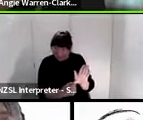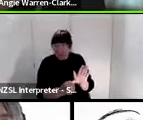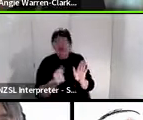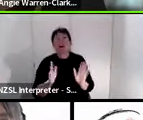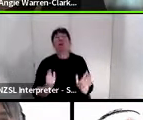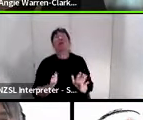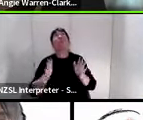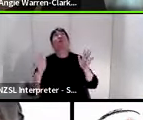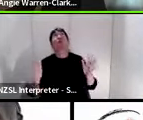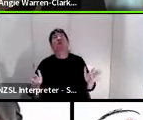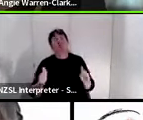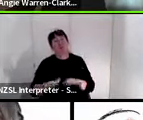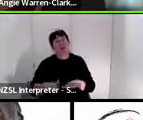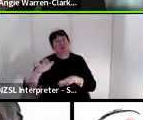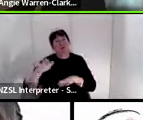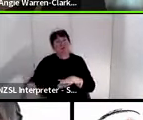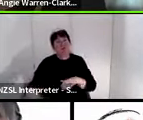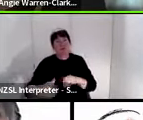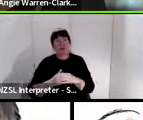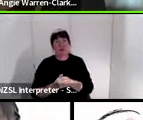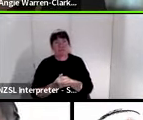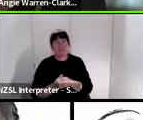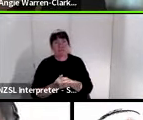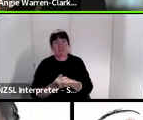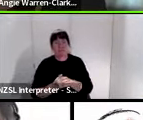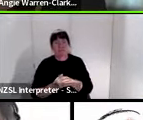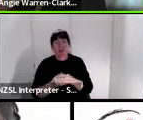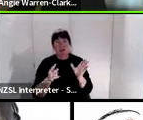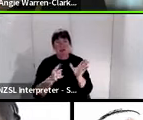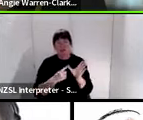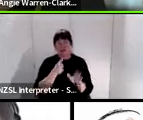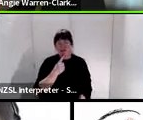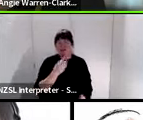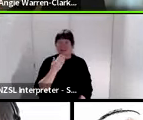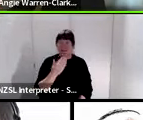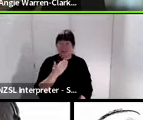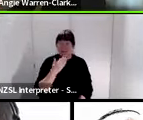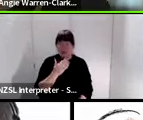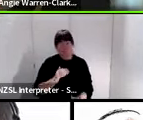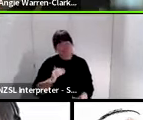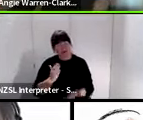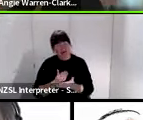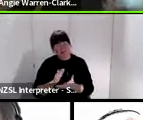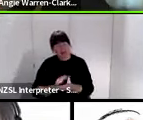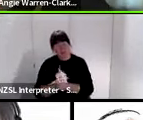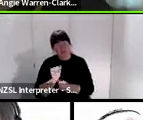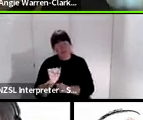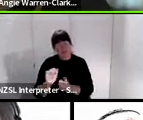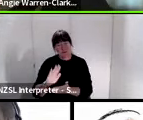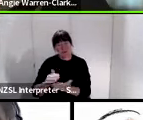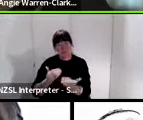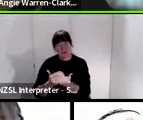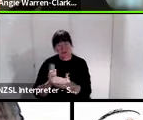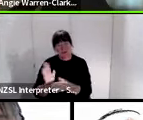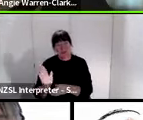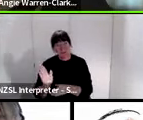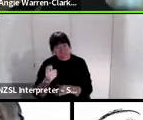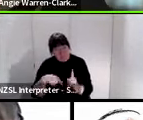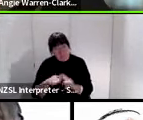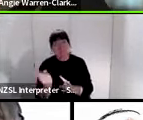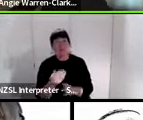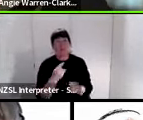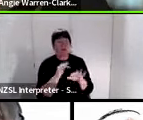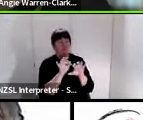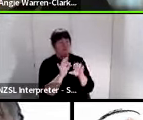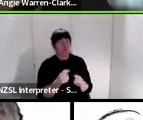and Amy. We have actually come to time now. Really appreciate your submission and all the written detail as well. I know